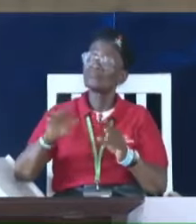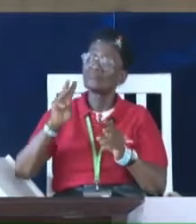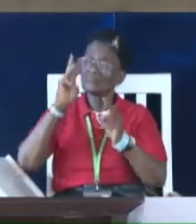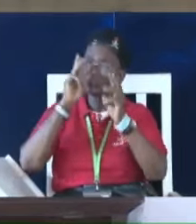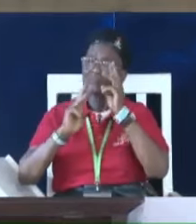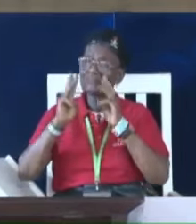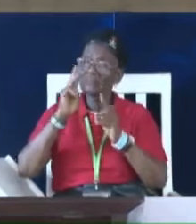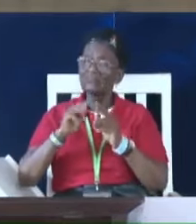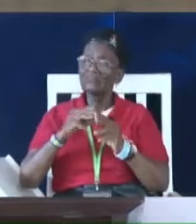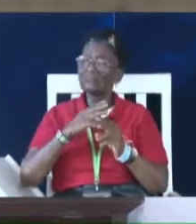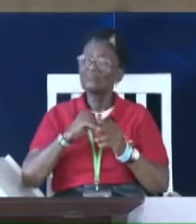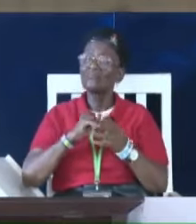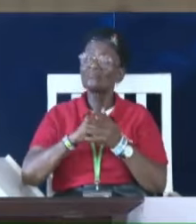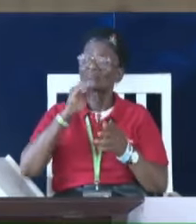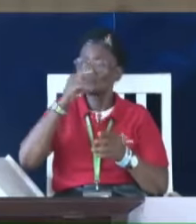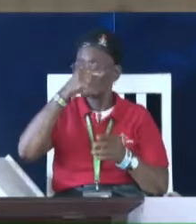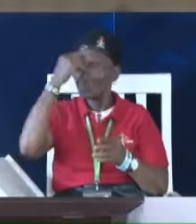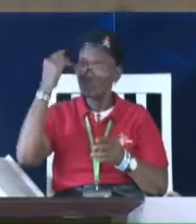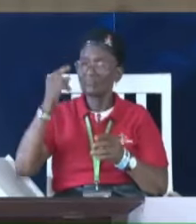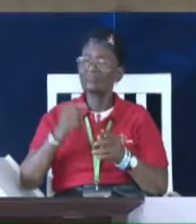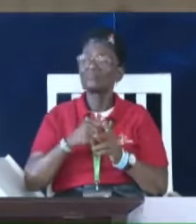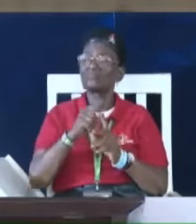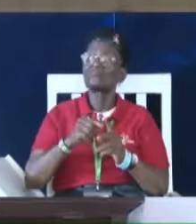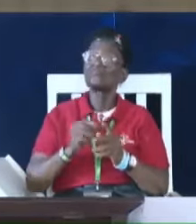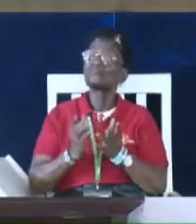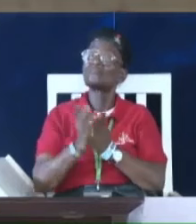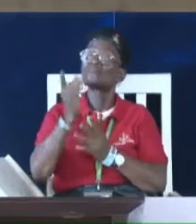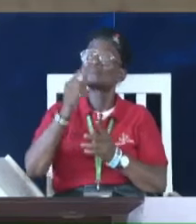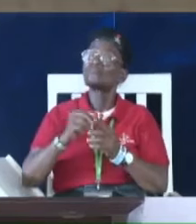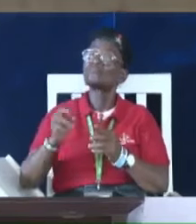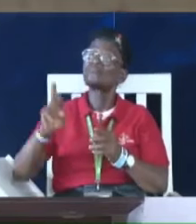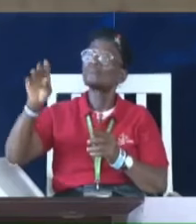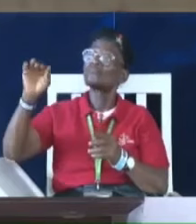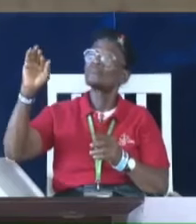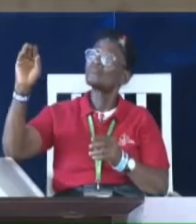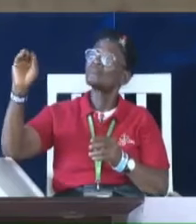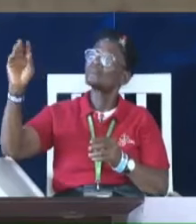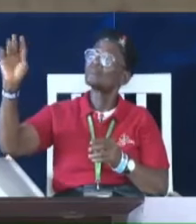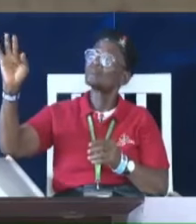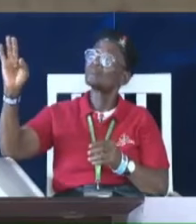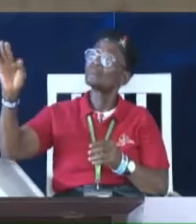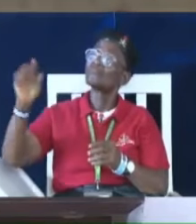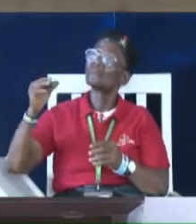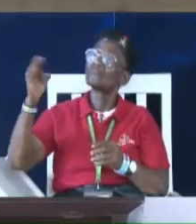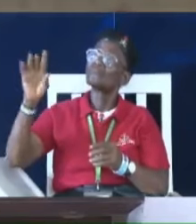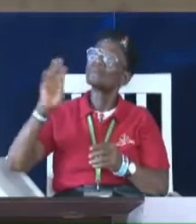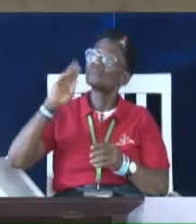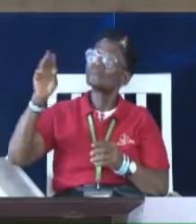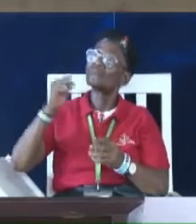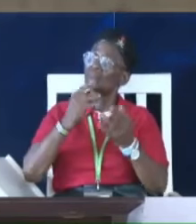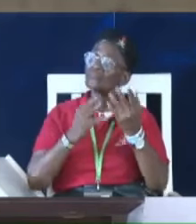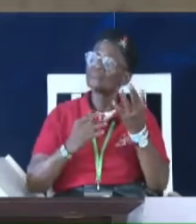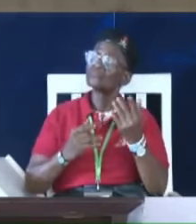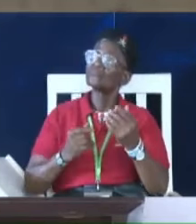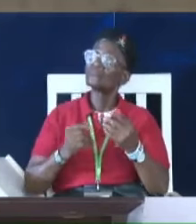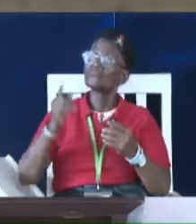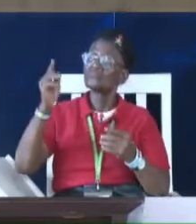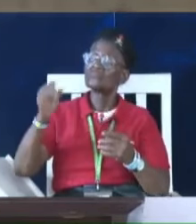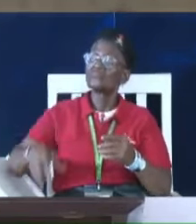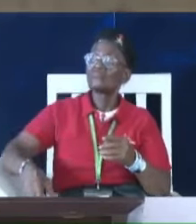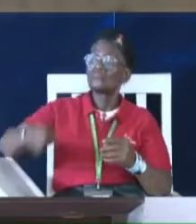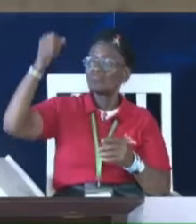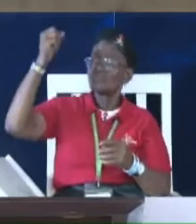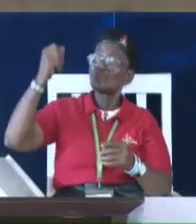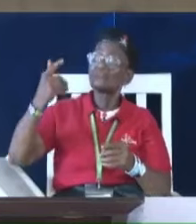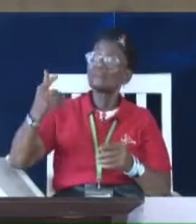It is because you went right to the root of her sorrow, and you uprooted a